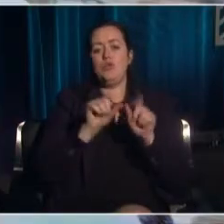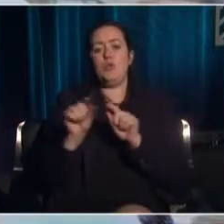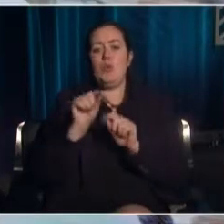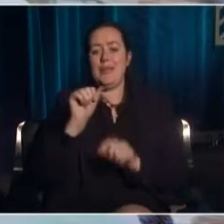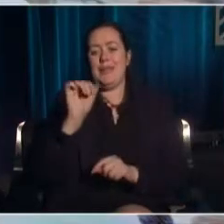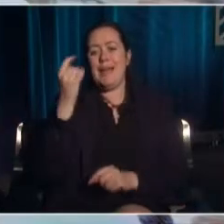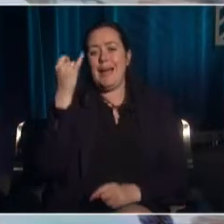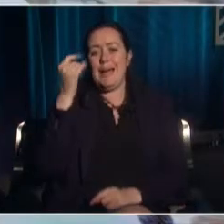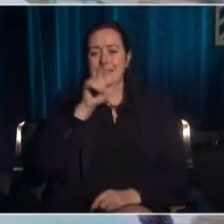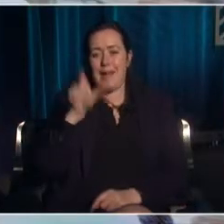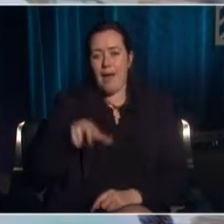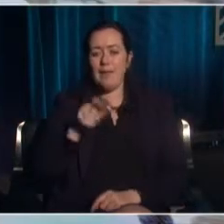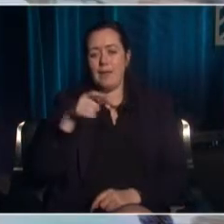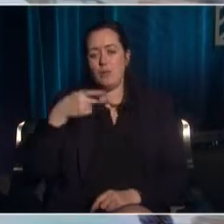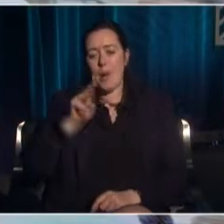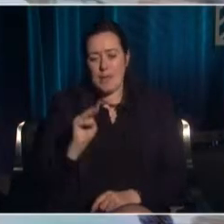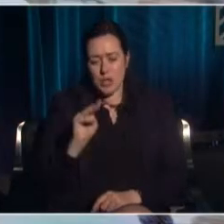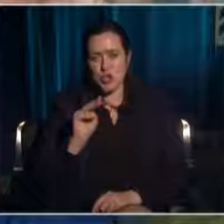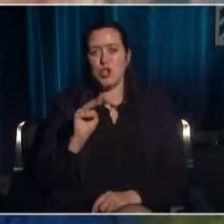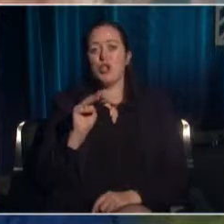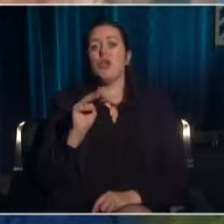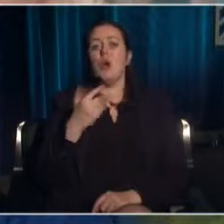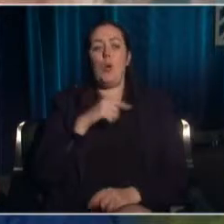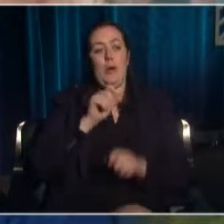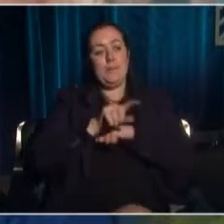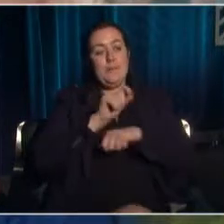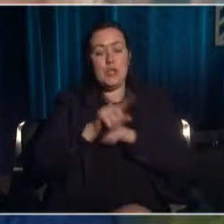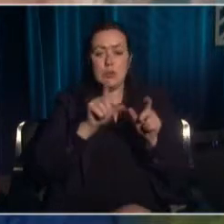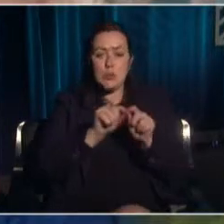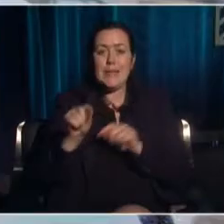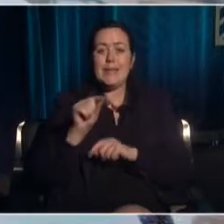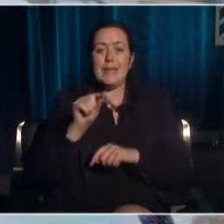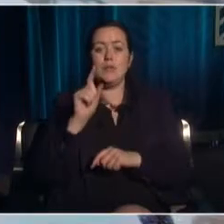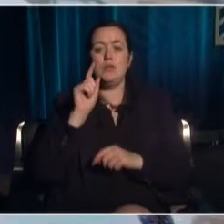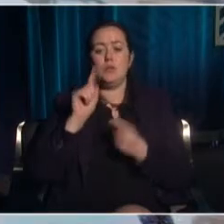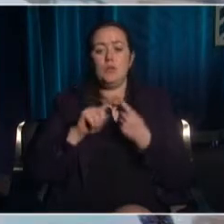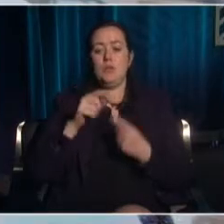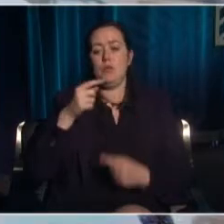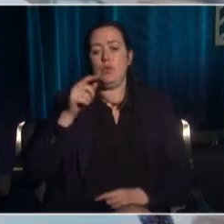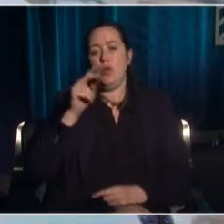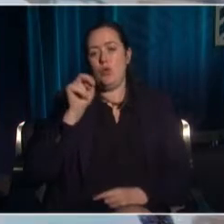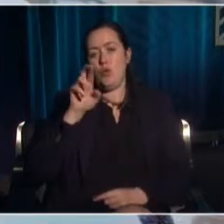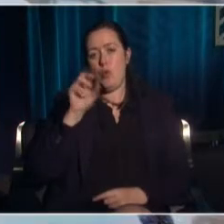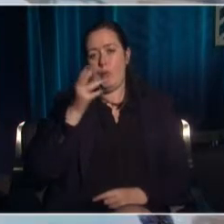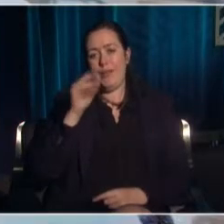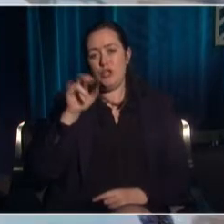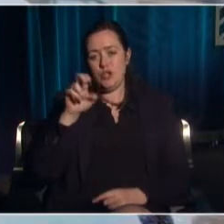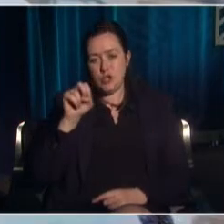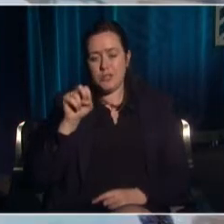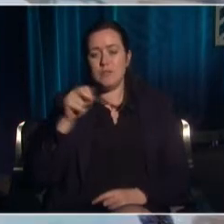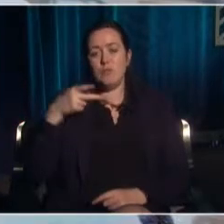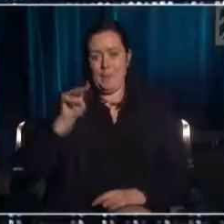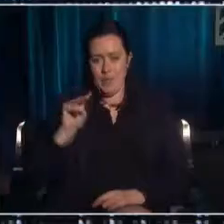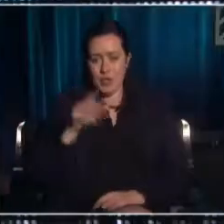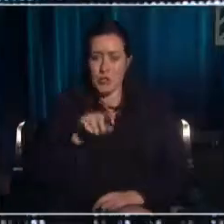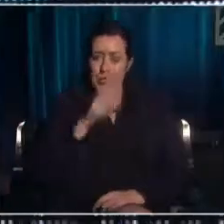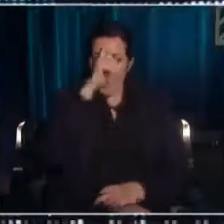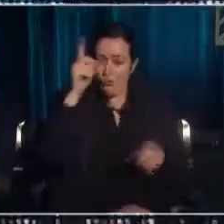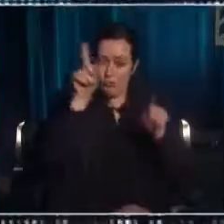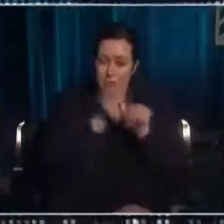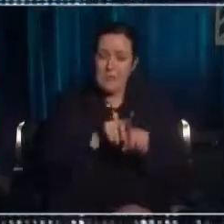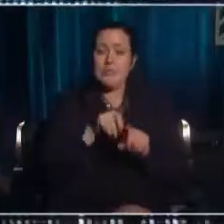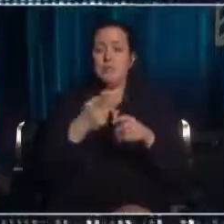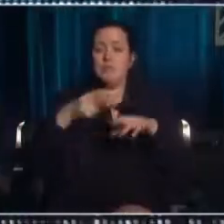sending tweets to Norwegian Prime Minister Erna Solberg. And if they agree to increase their support for the Global Partnership